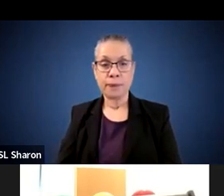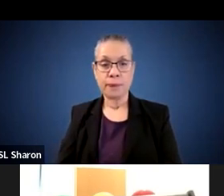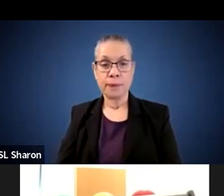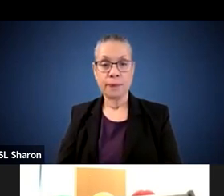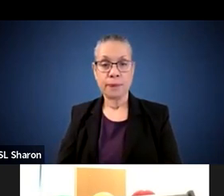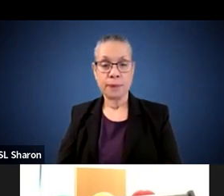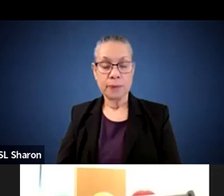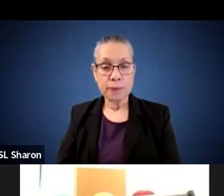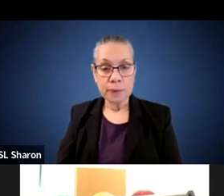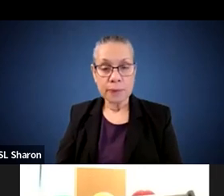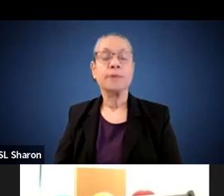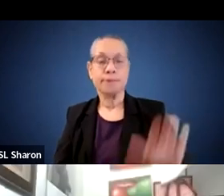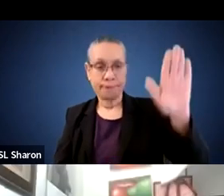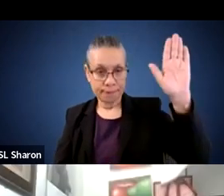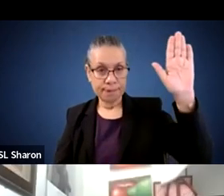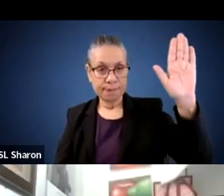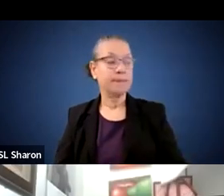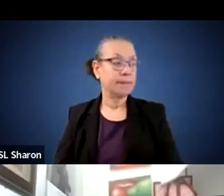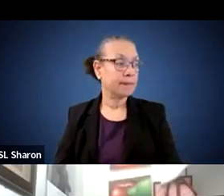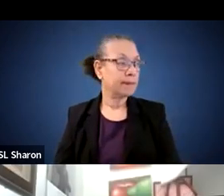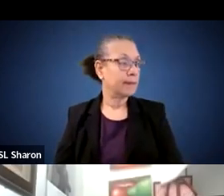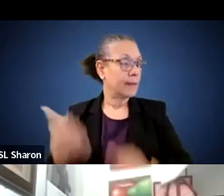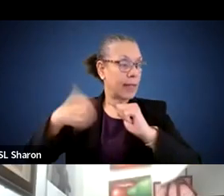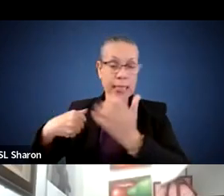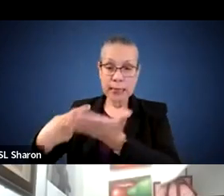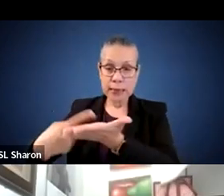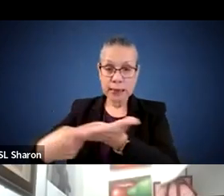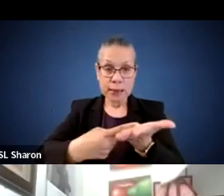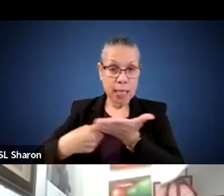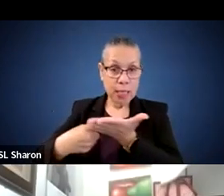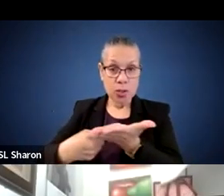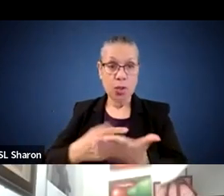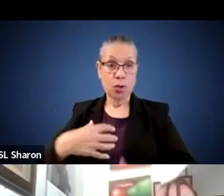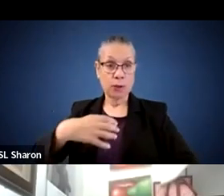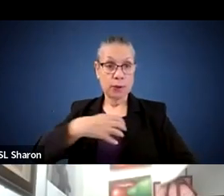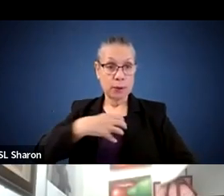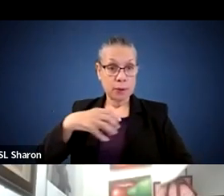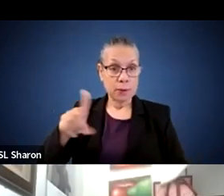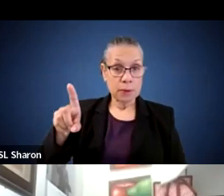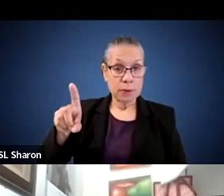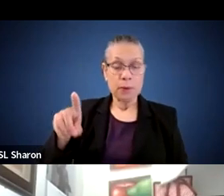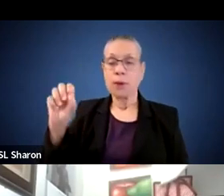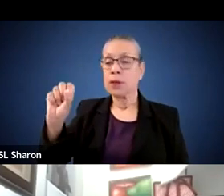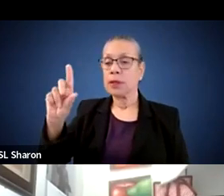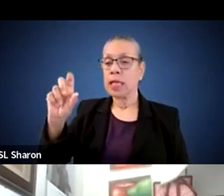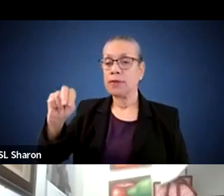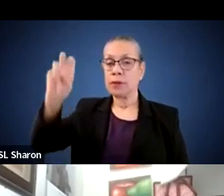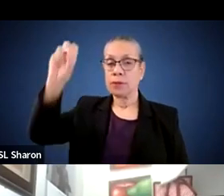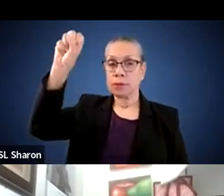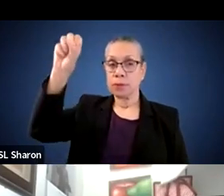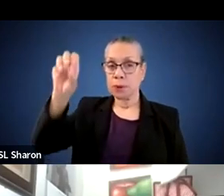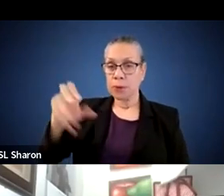is there a second thank you is there any discussion or objection to the motion Miss Sullivan will you please call the